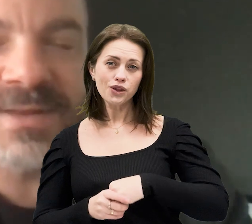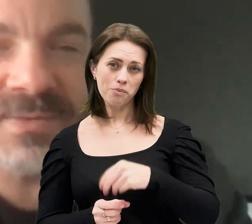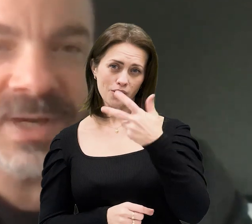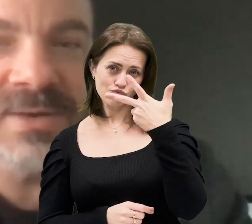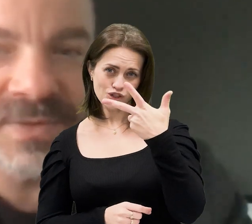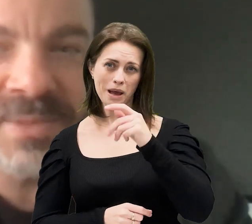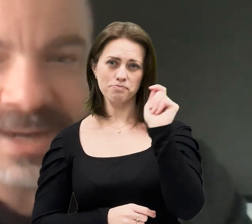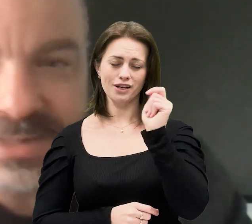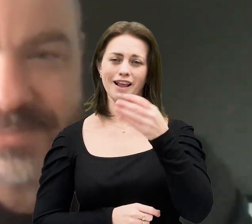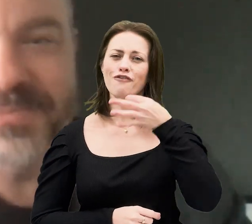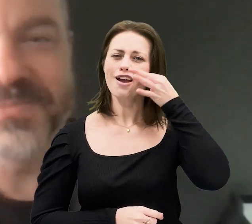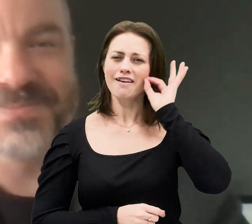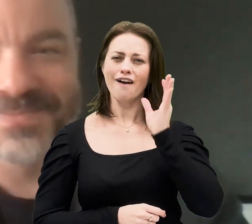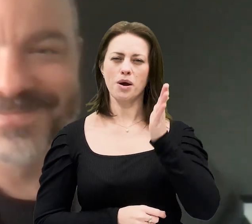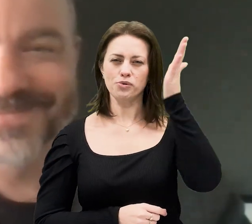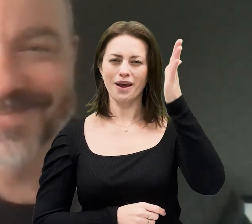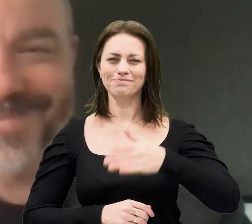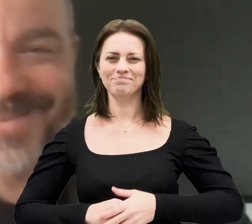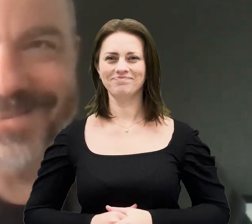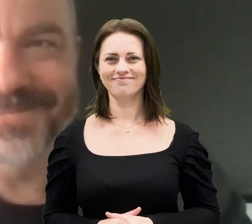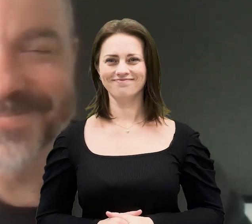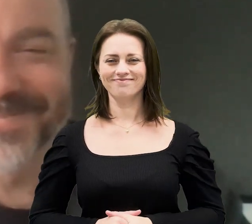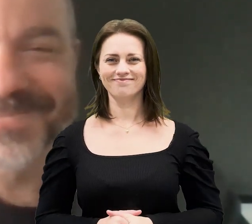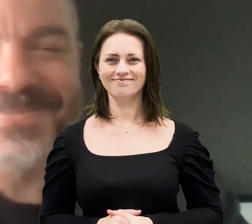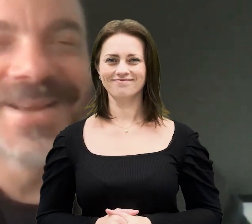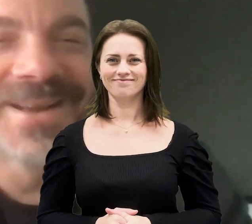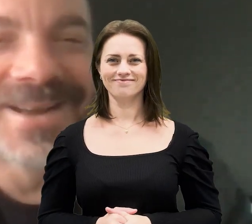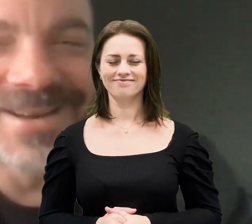will have 3 coffee breaks. So